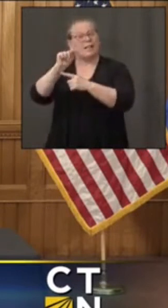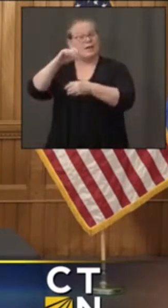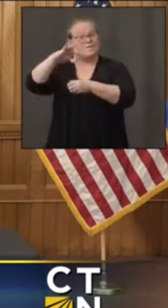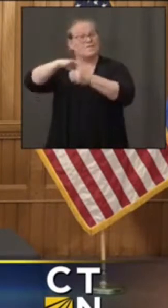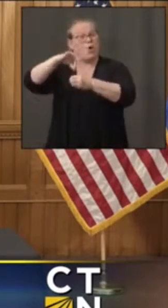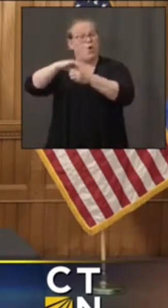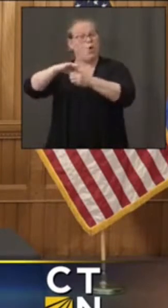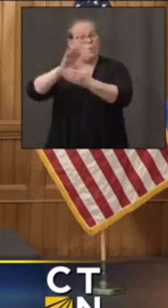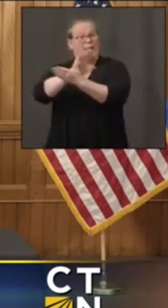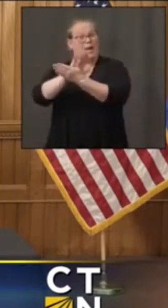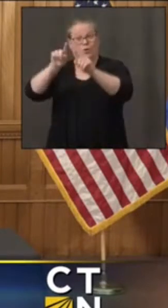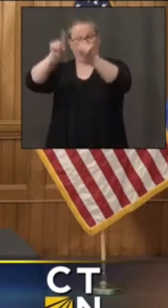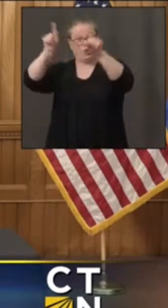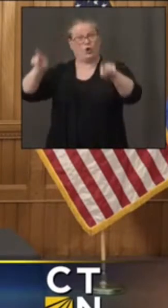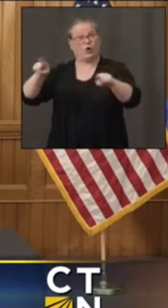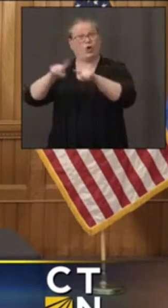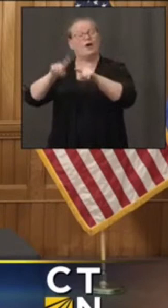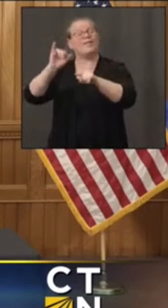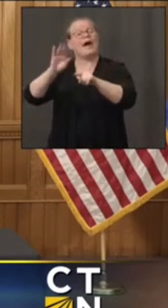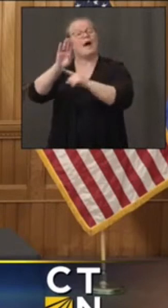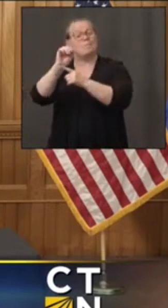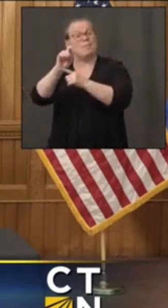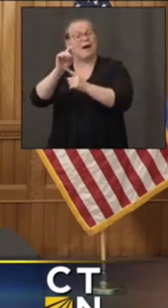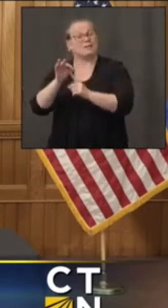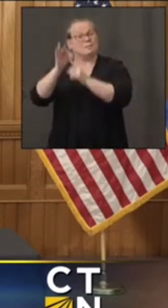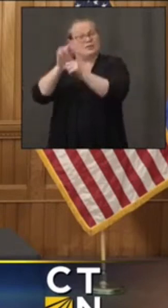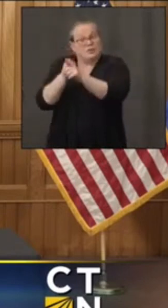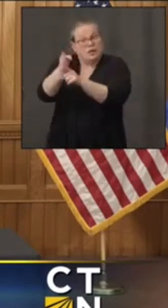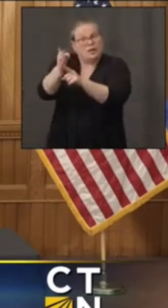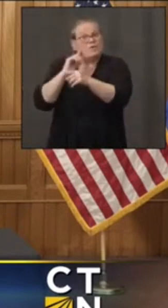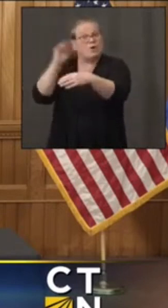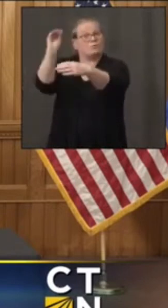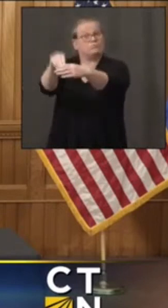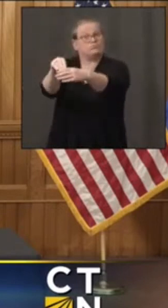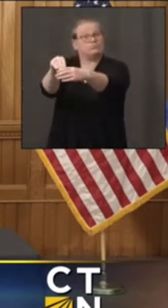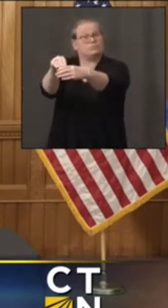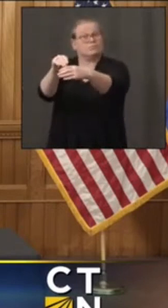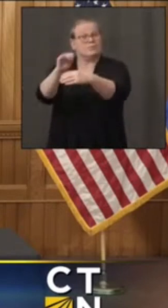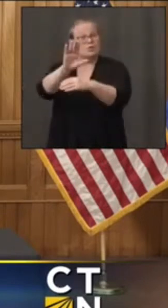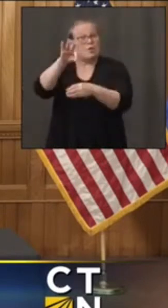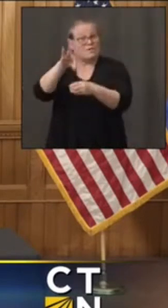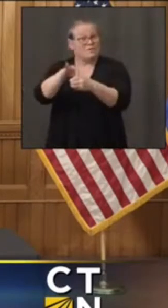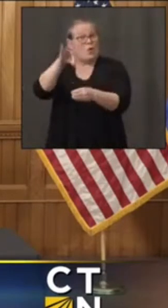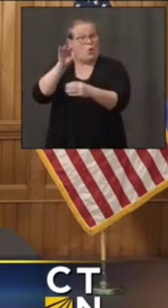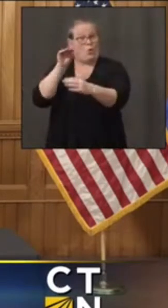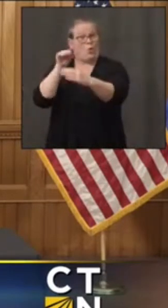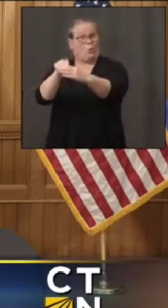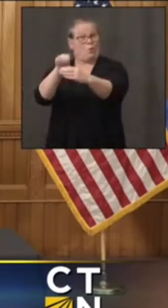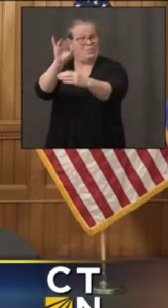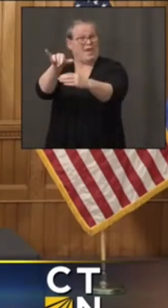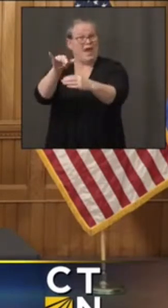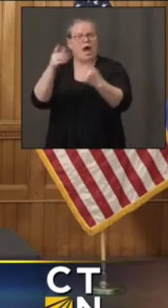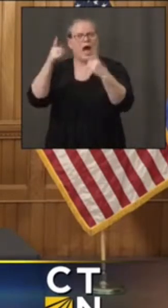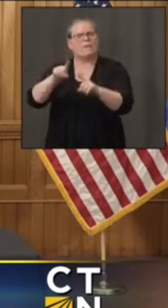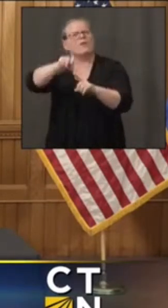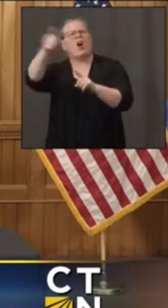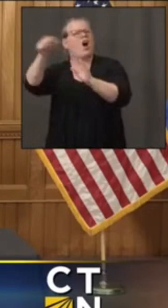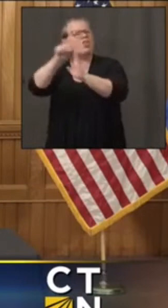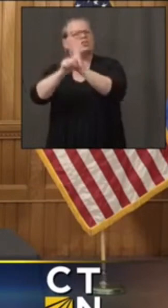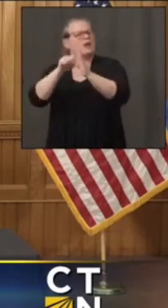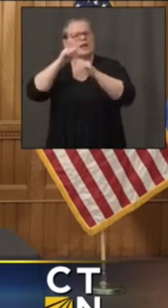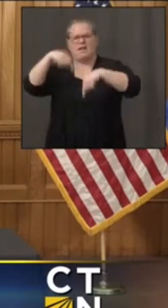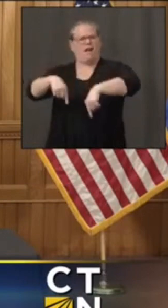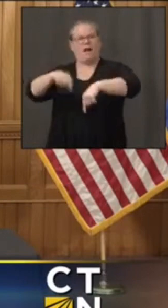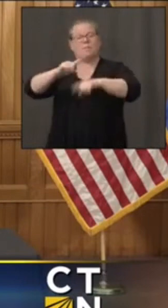much is that a concern, and what steps have been taken really to have as many eyes on similar